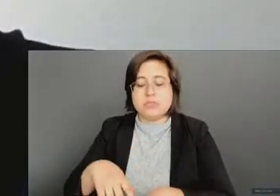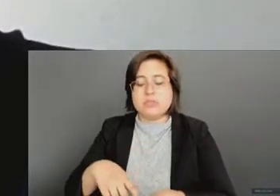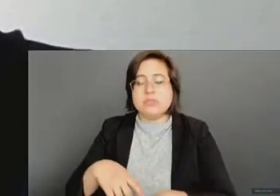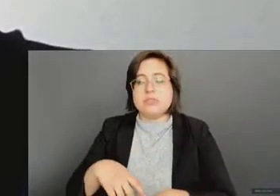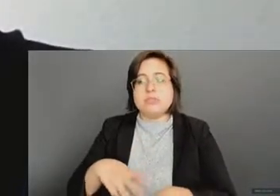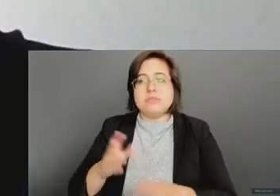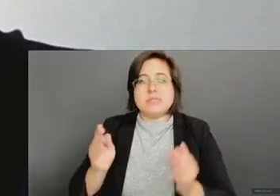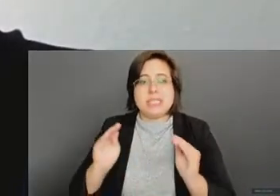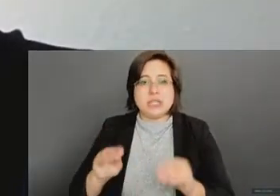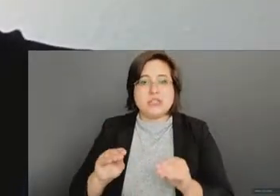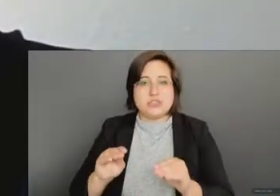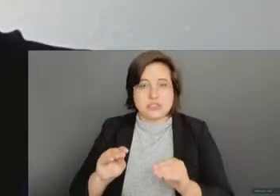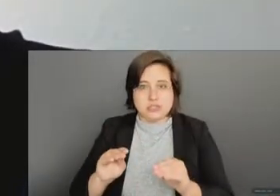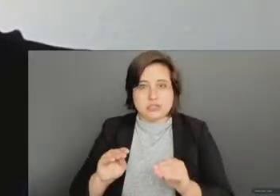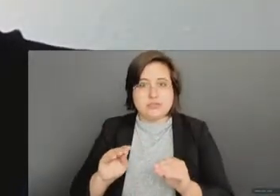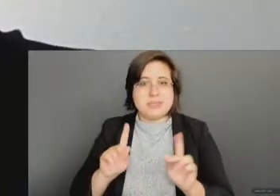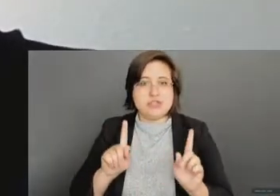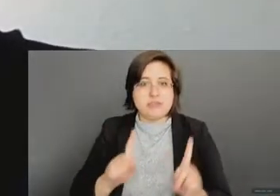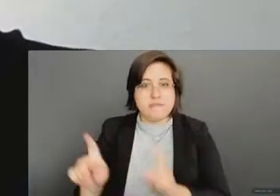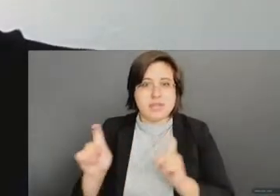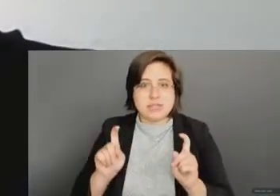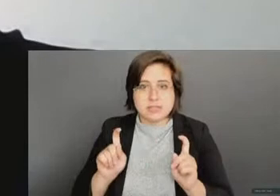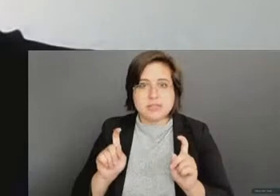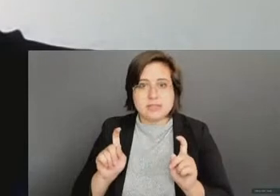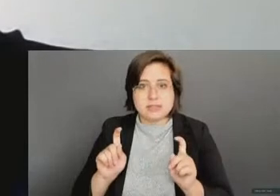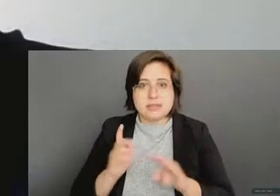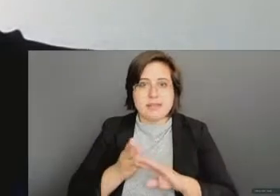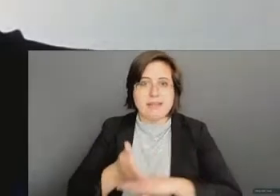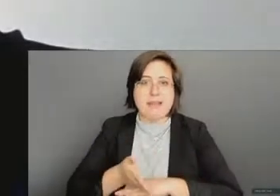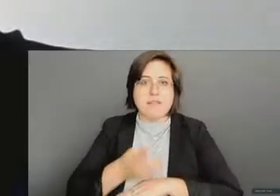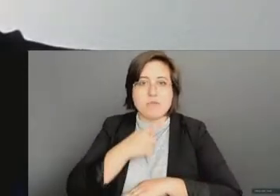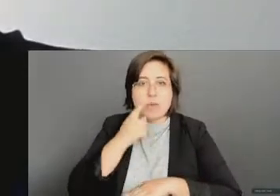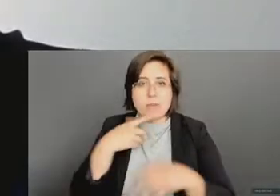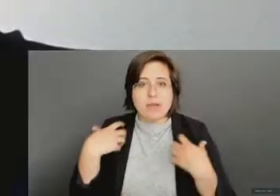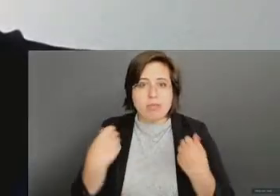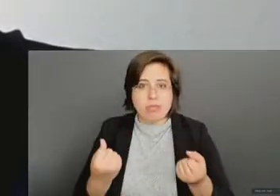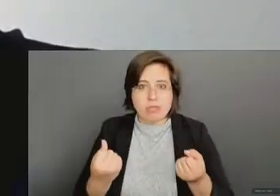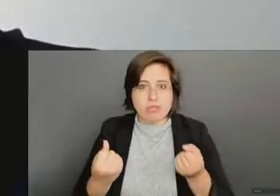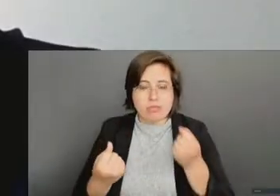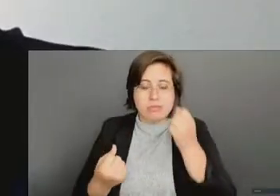insert surveys after public health,